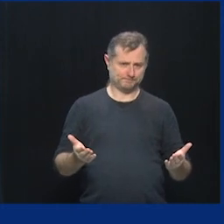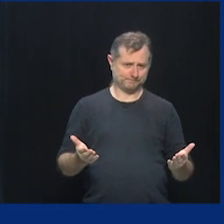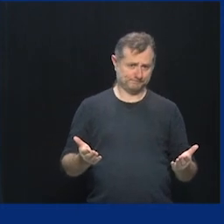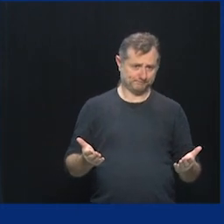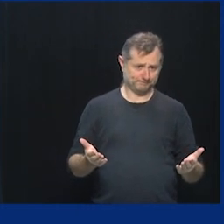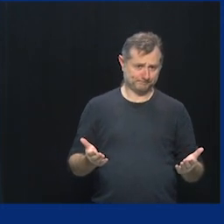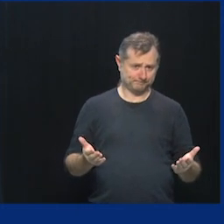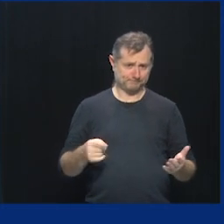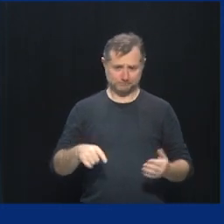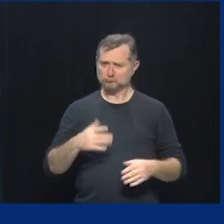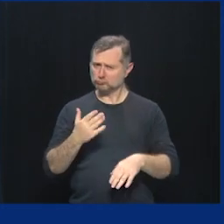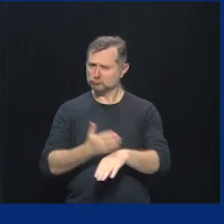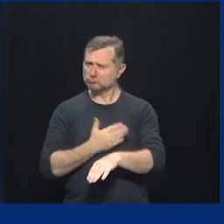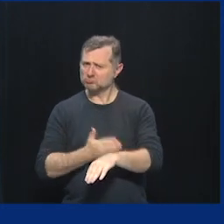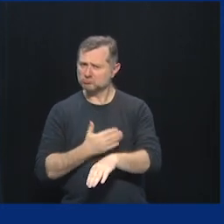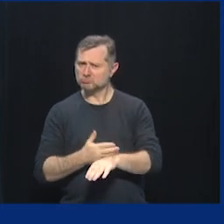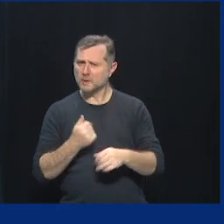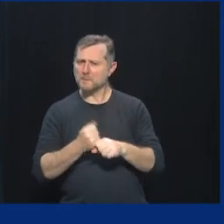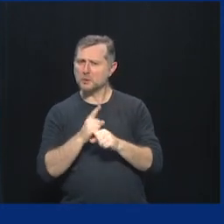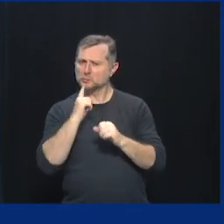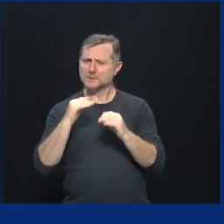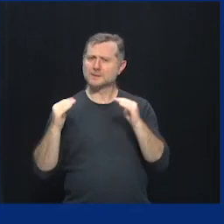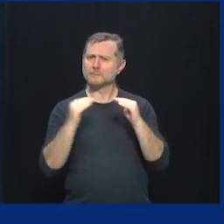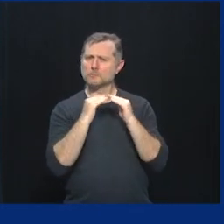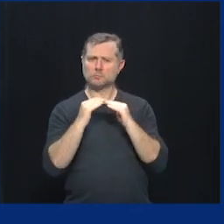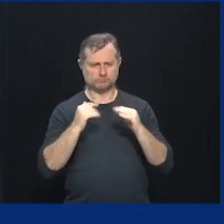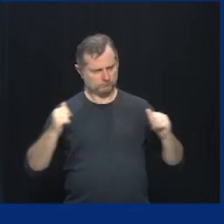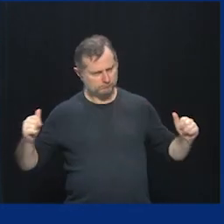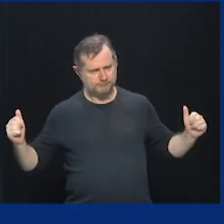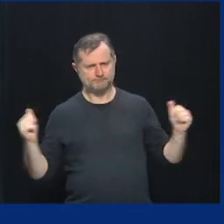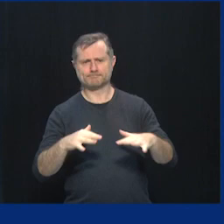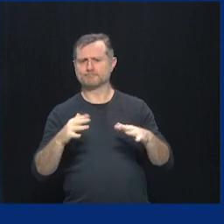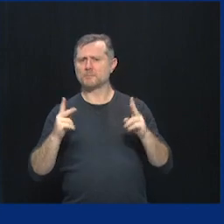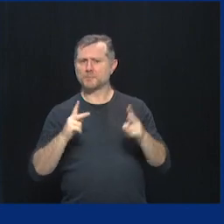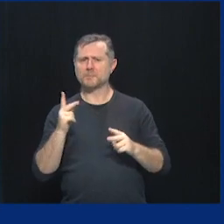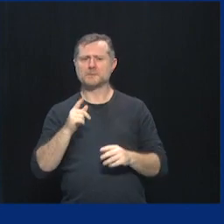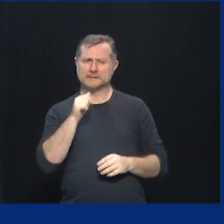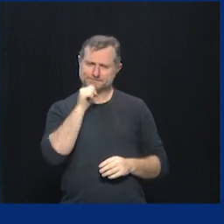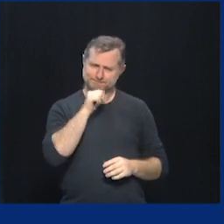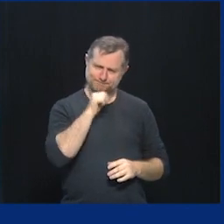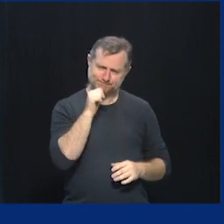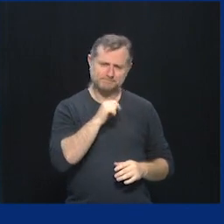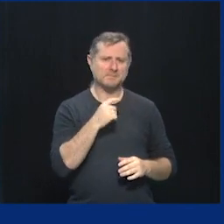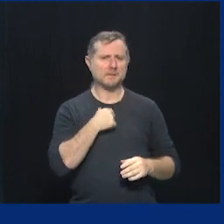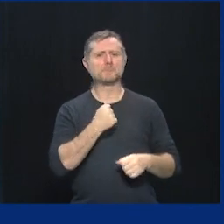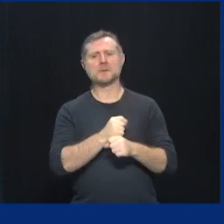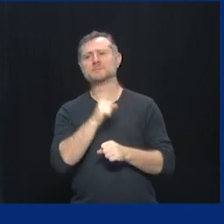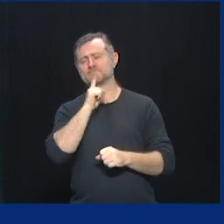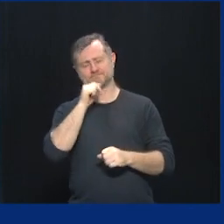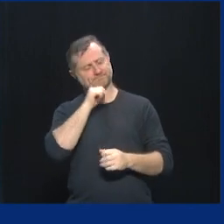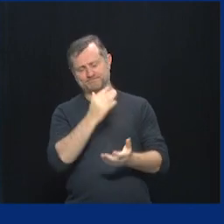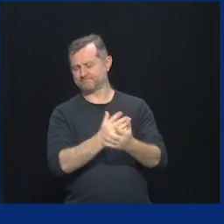equitably, and that these folks here that have been suffering so long suffer no more. Thank you.